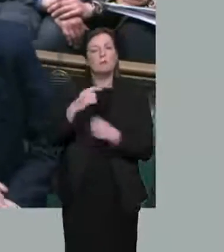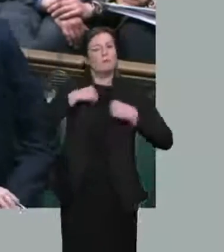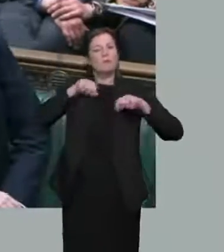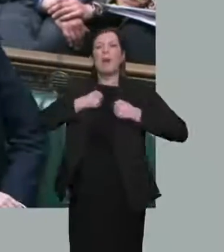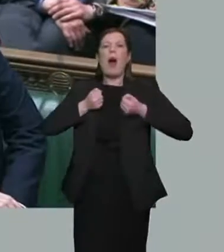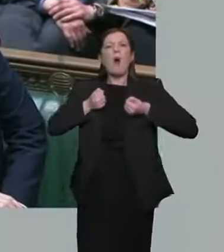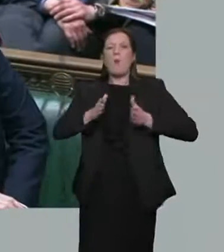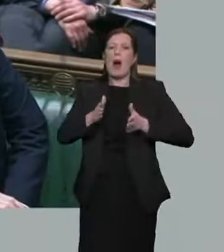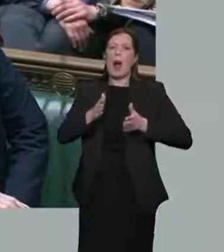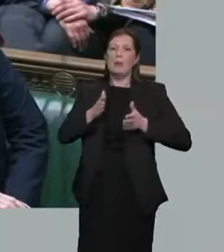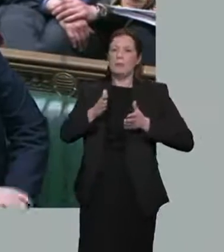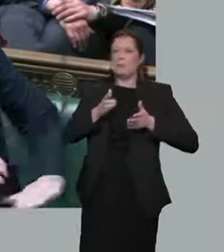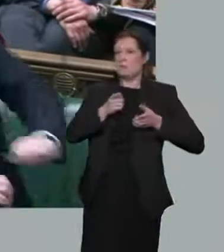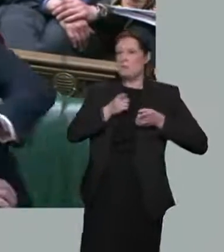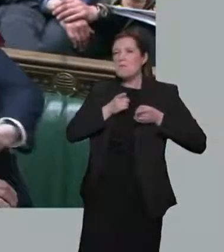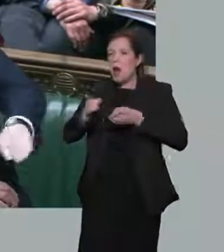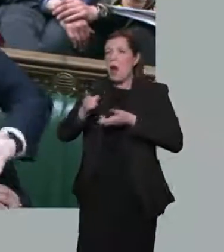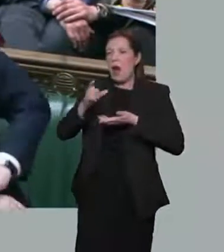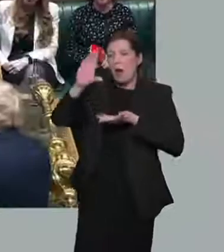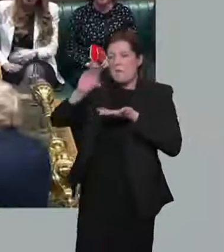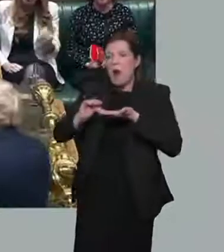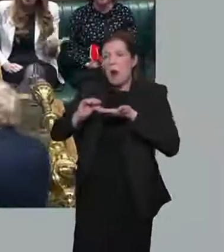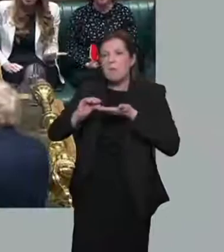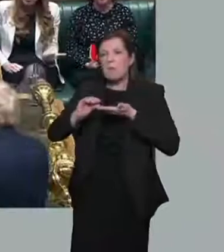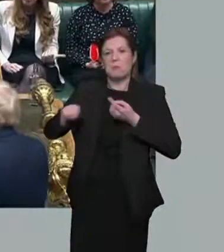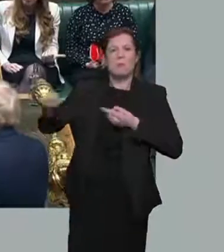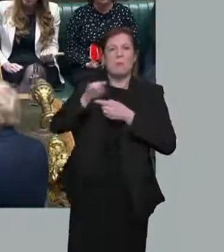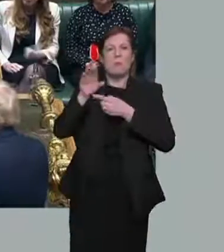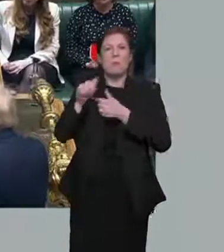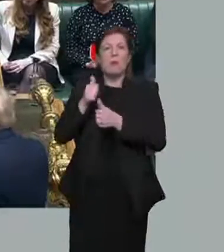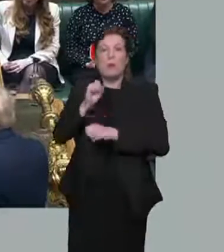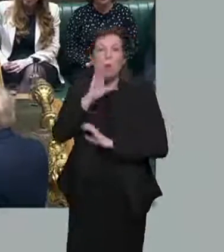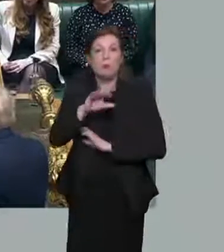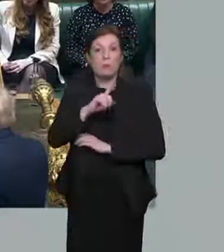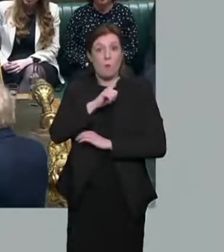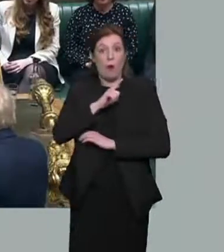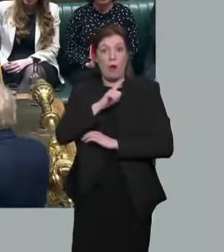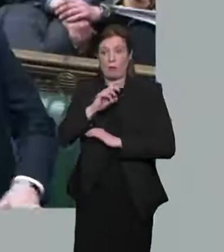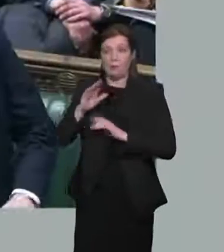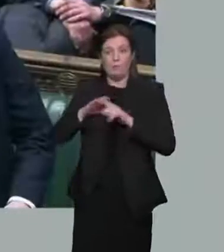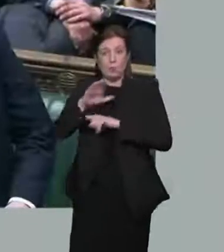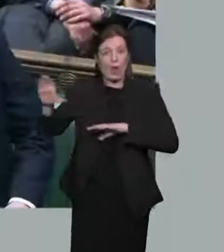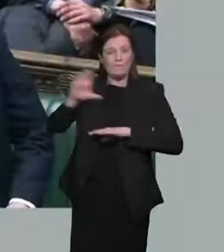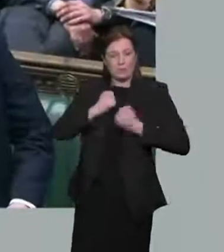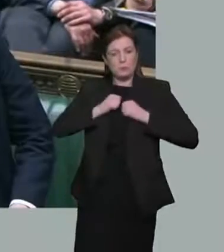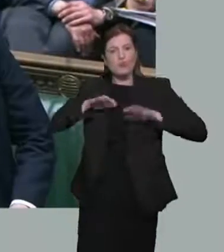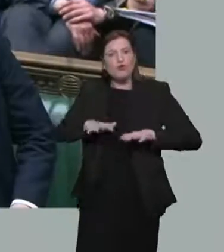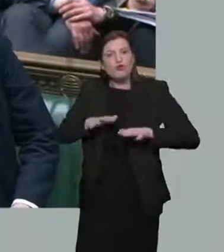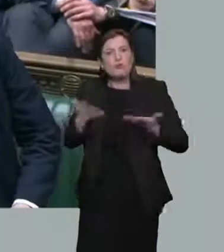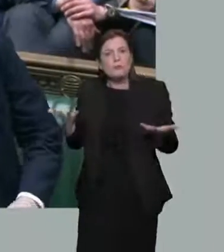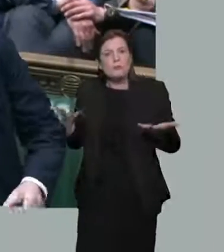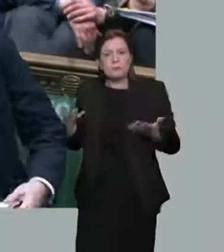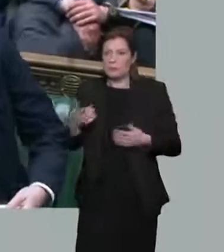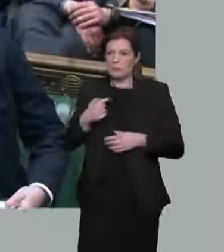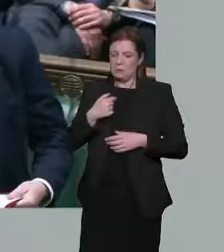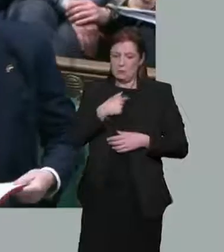is launch a wholehearted campaign, as they would want, against overseas investment, because that is completely wrong, and wrong for those